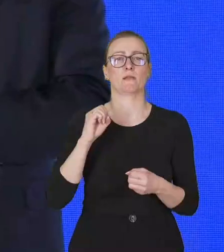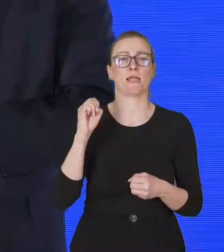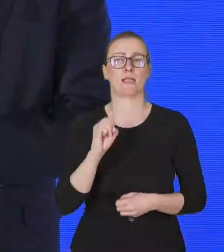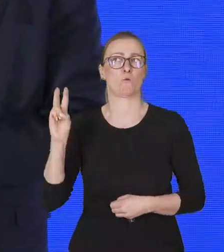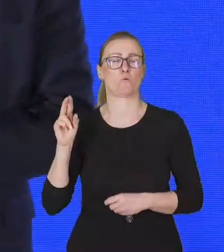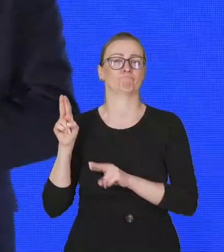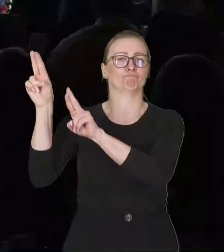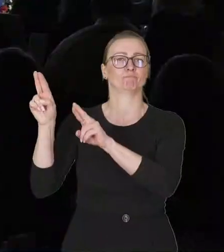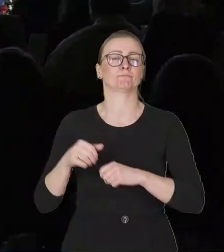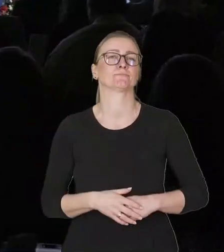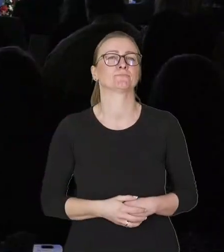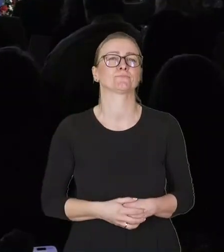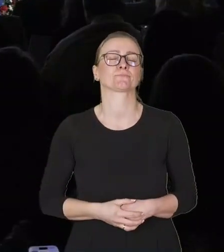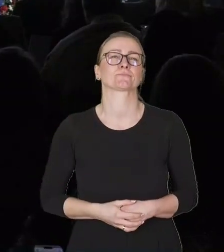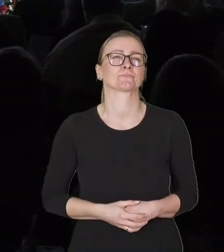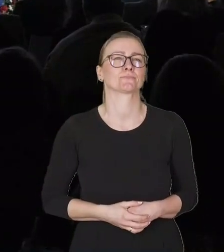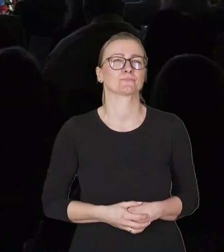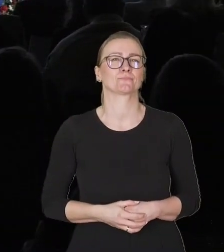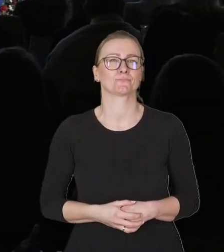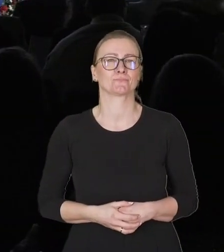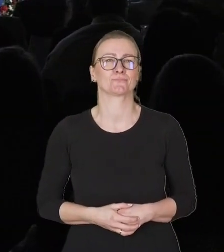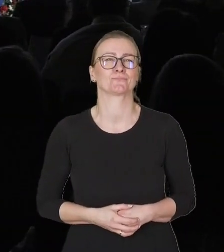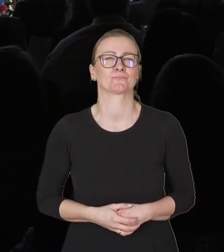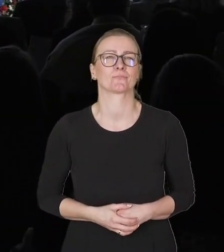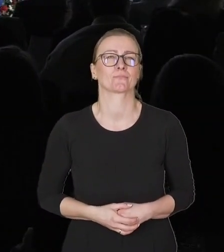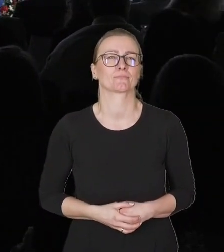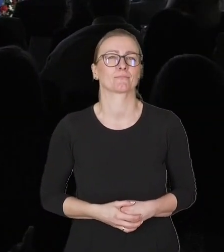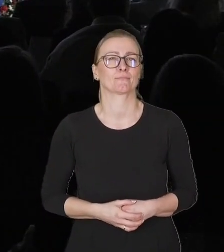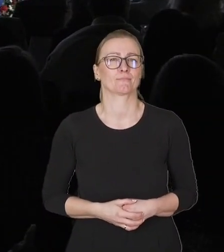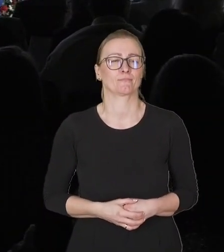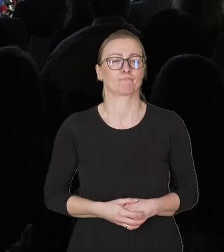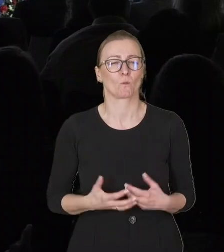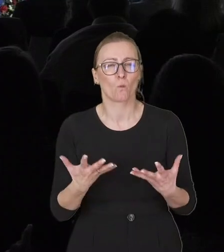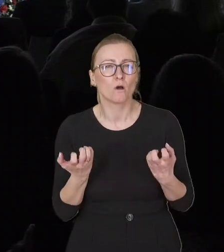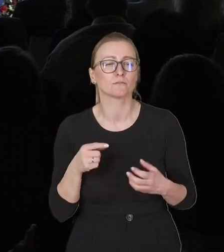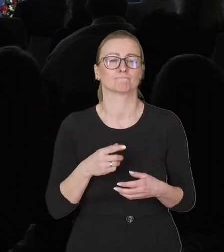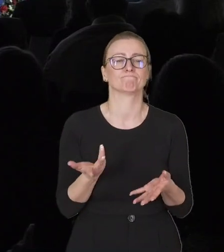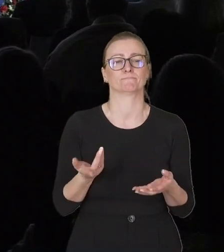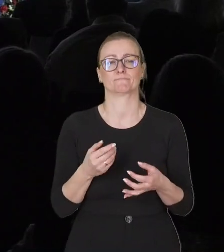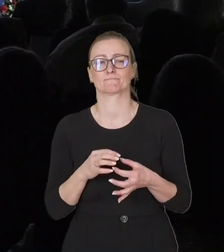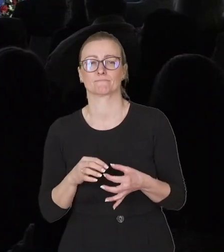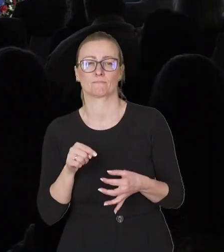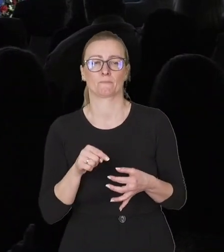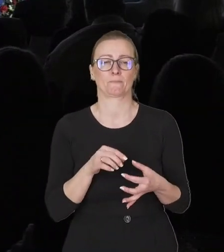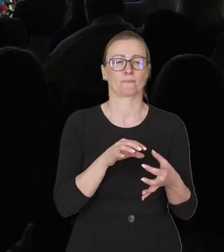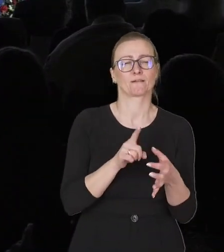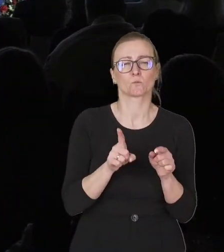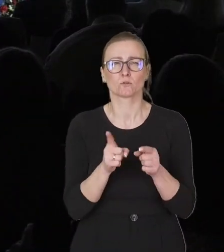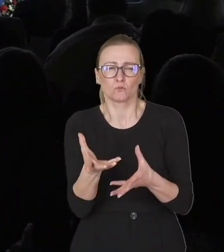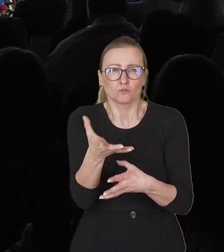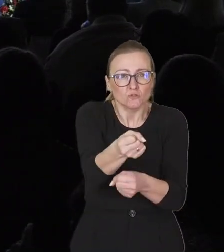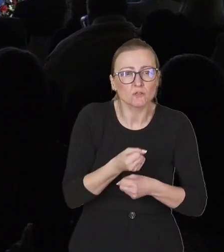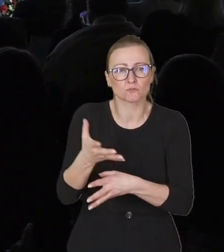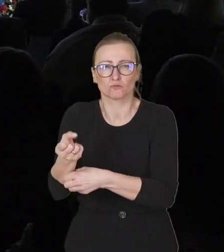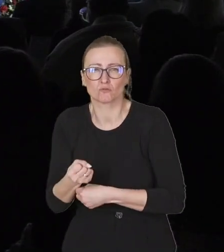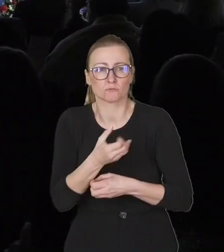build a little trust between us, I will try to introduce myself in a few words. I have this privilege to have an